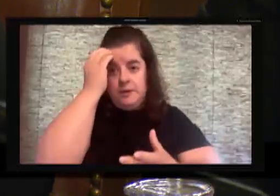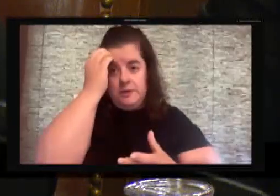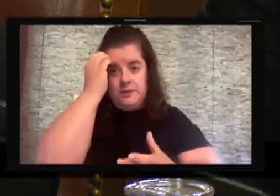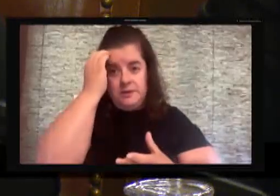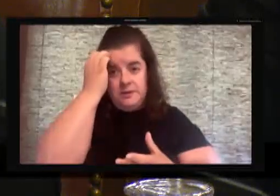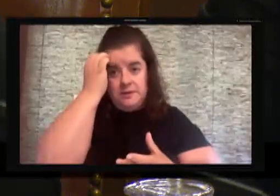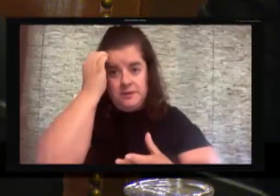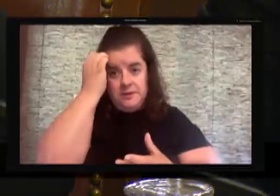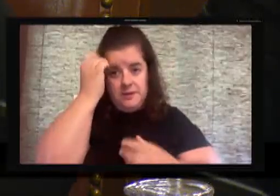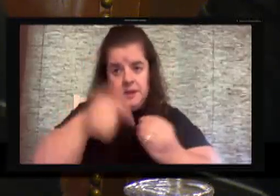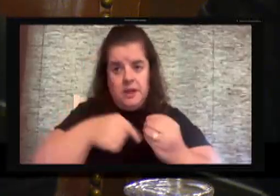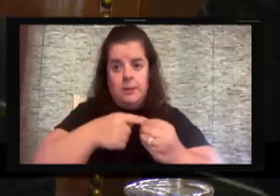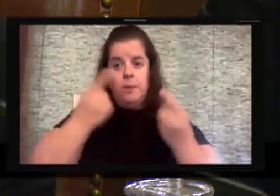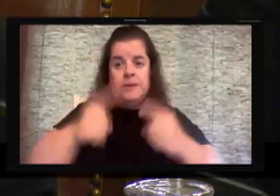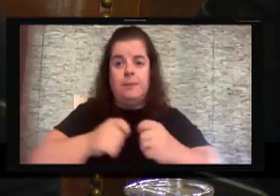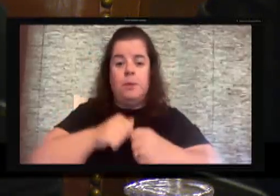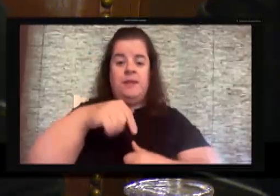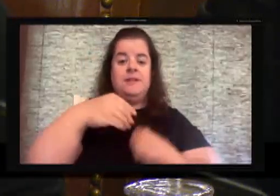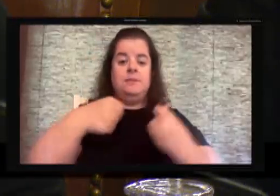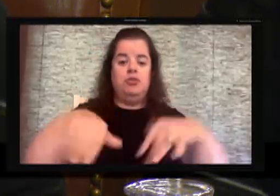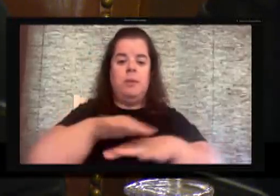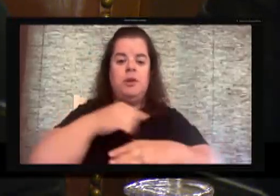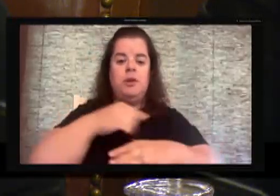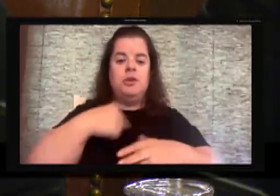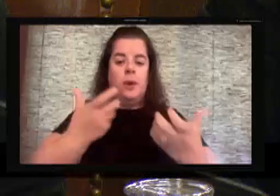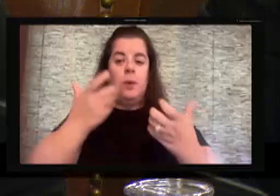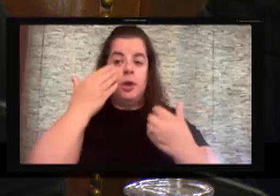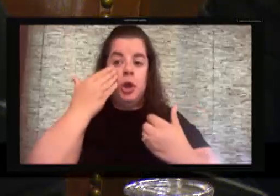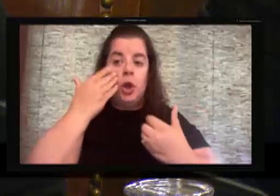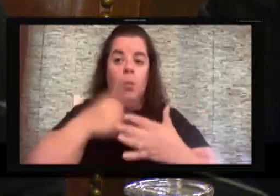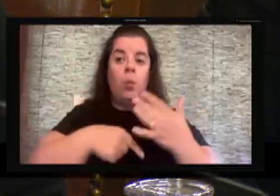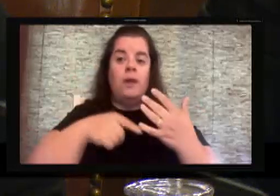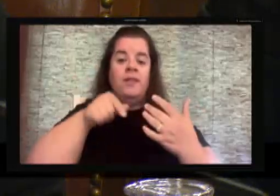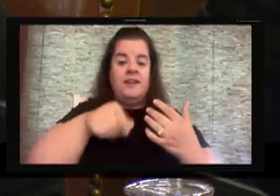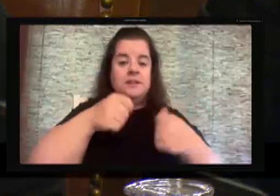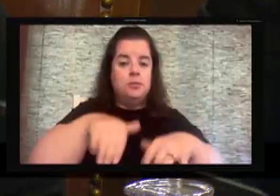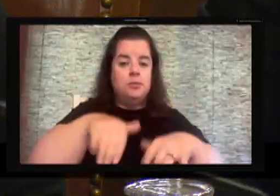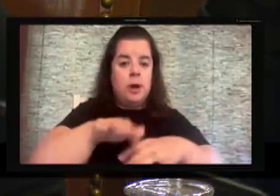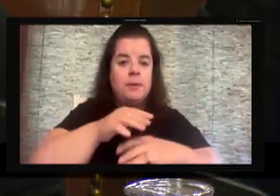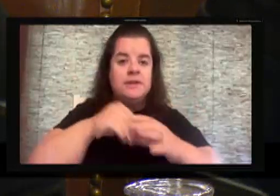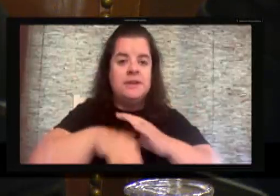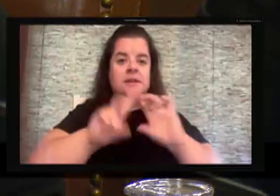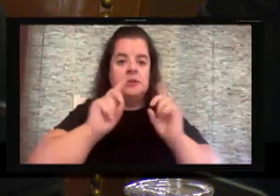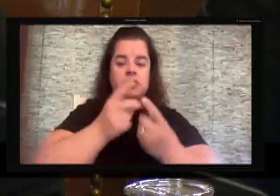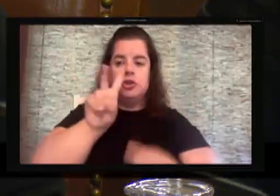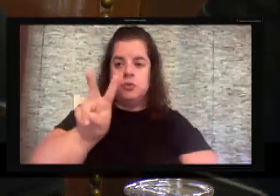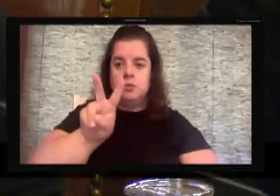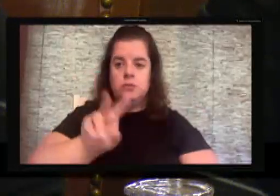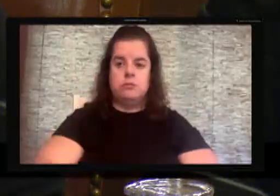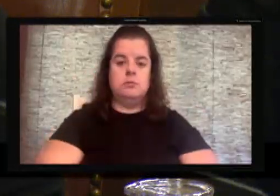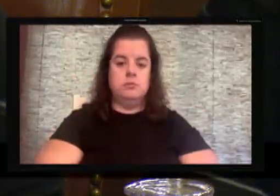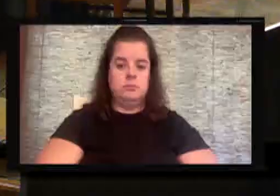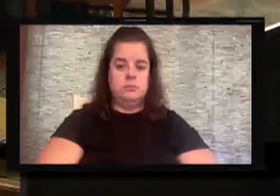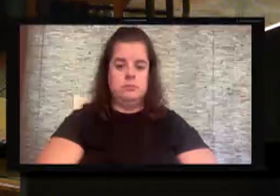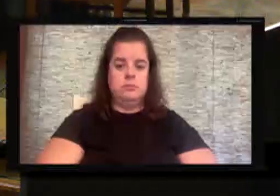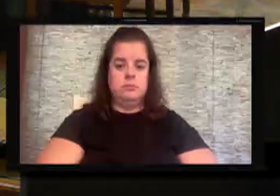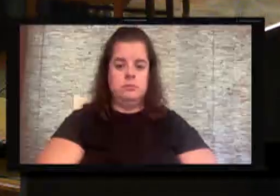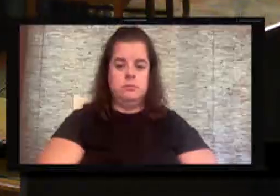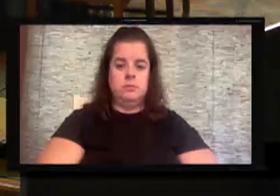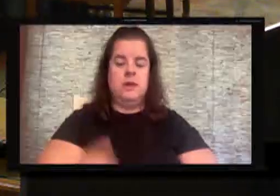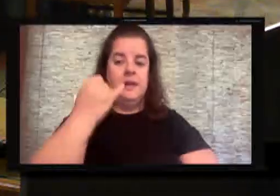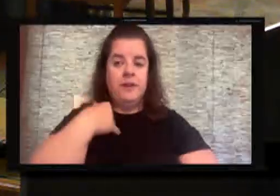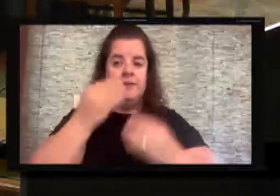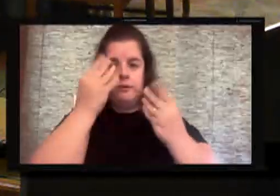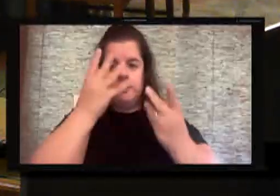properties, and I do care. So I want to know what these properties are in District 2, if you have the information there. Yeah, those